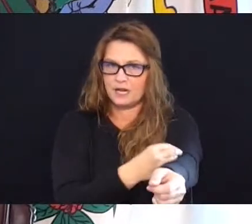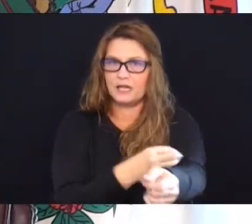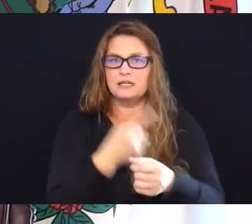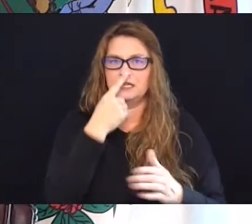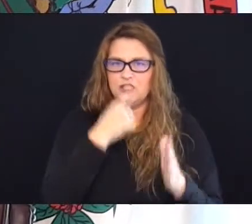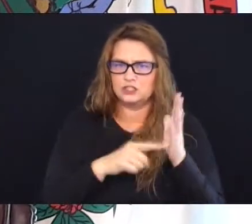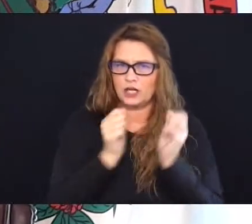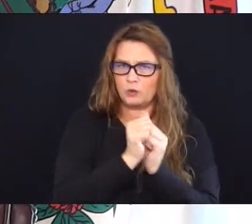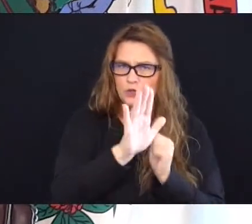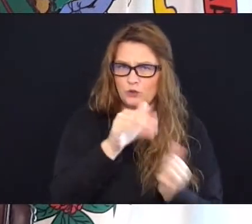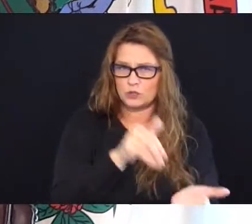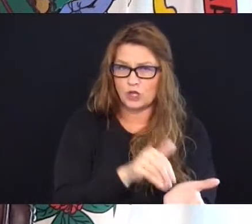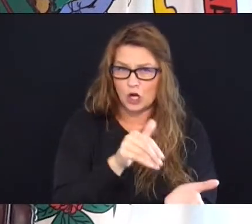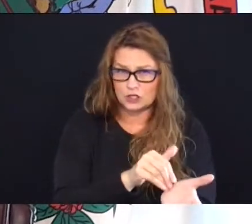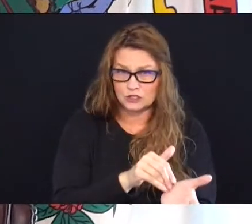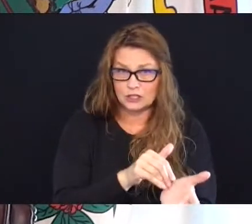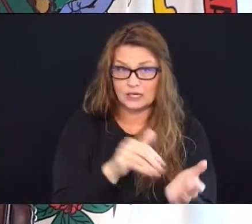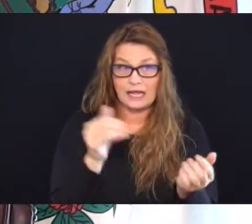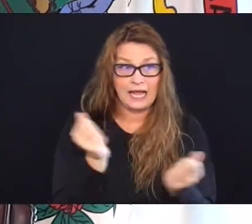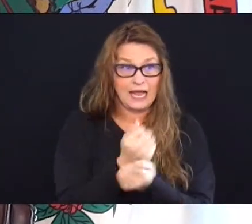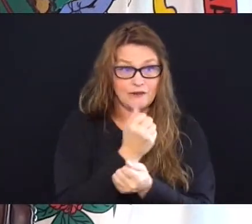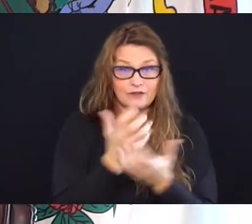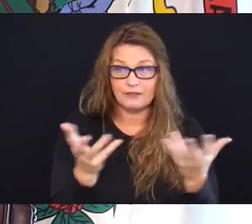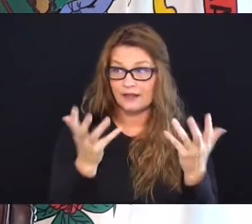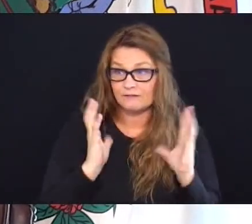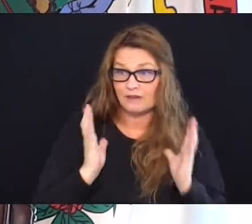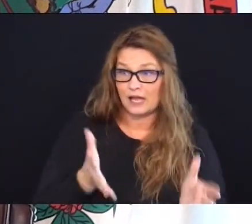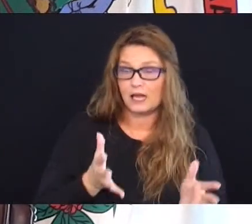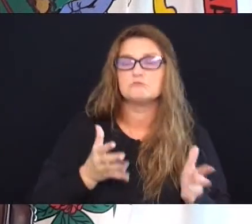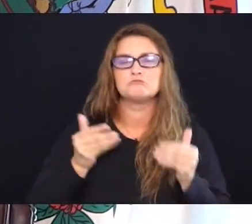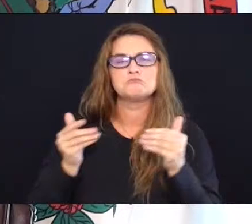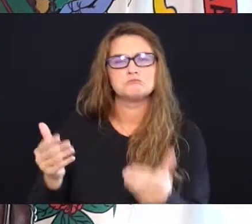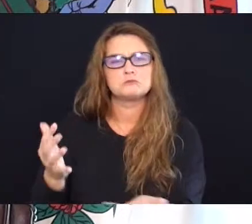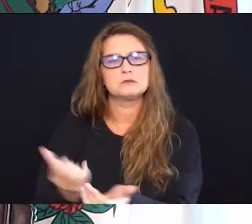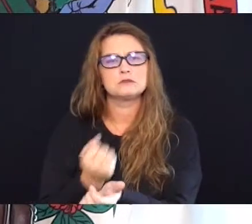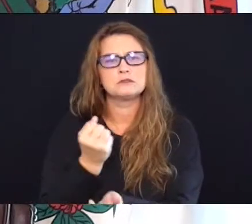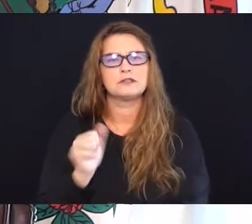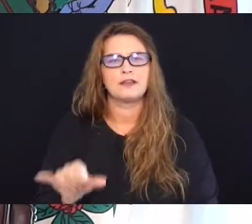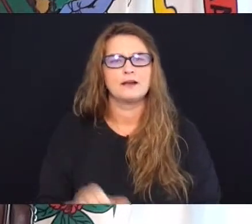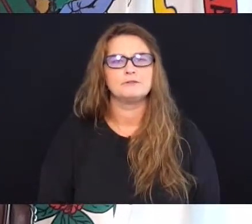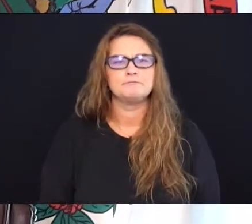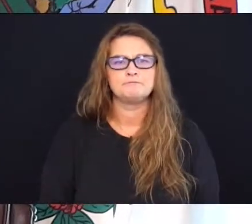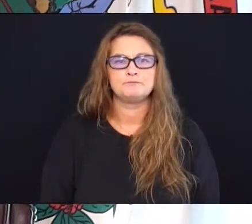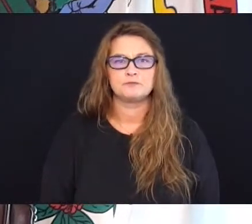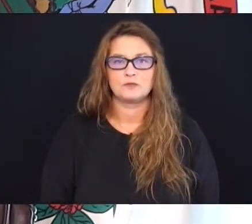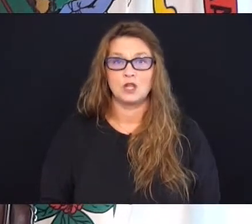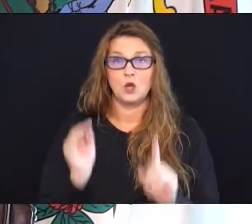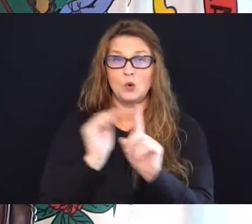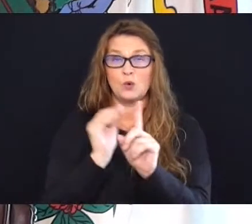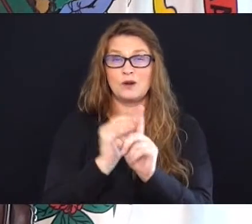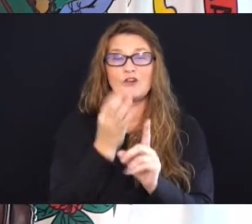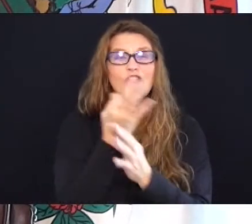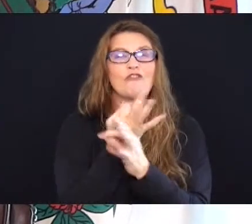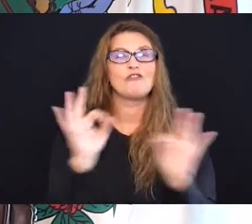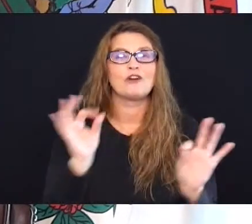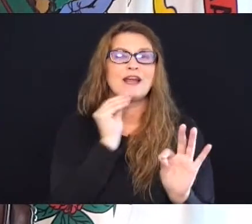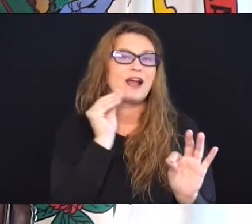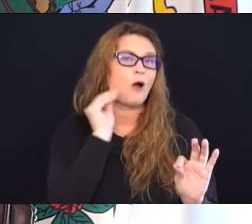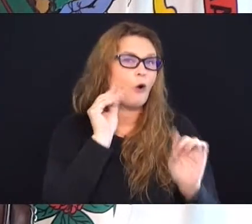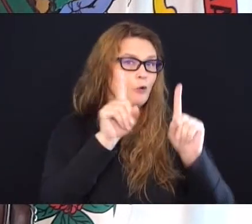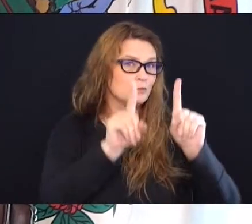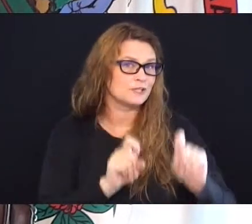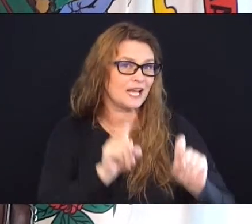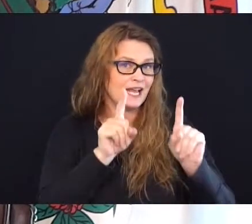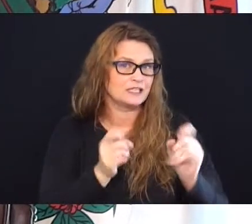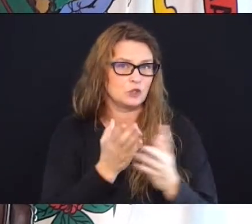your physician, and if it's all good, please consider that. I remind you about the home tests that are free and available through the